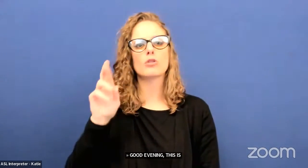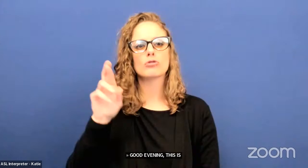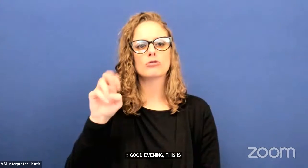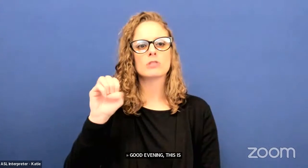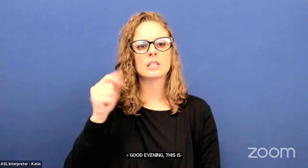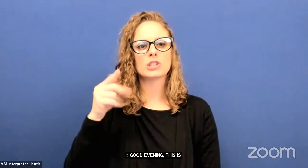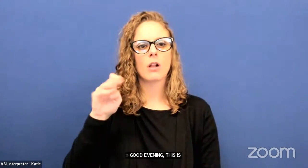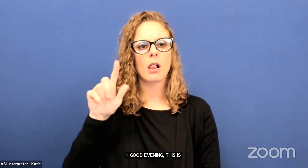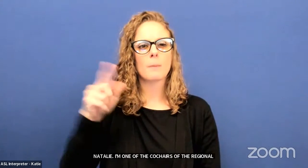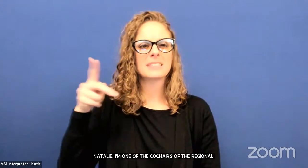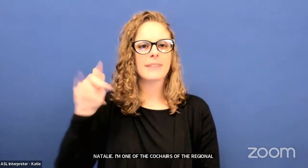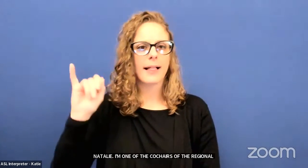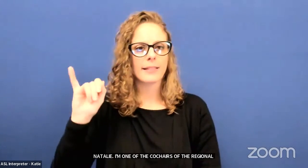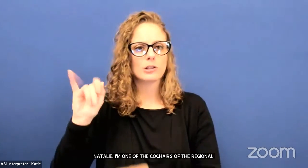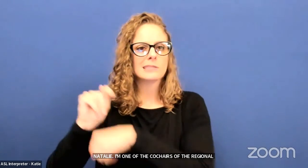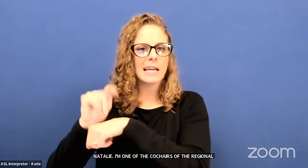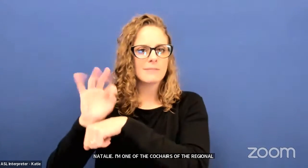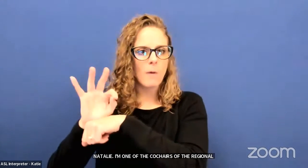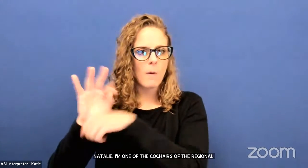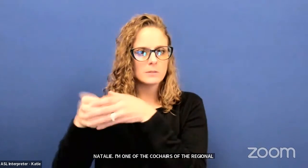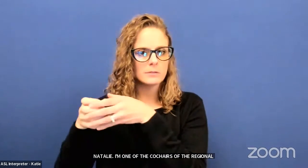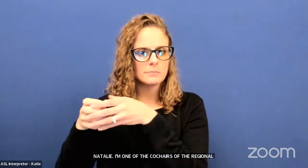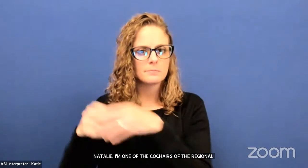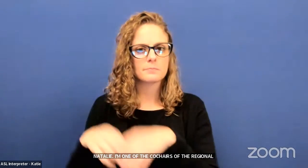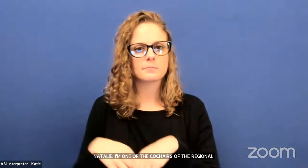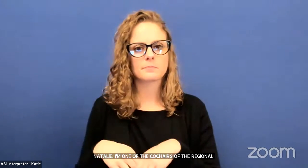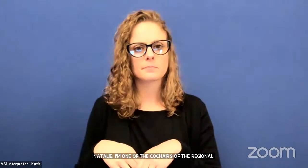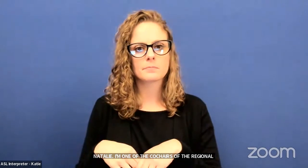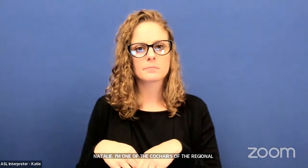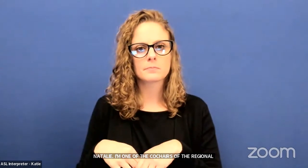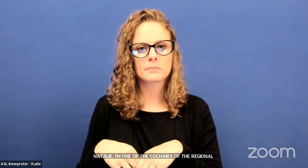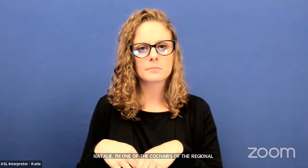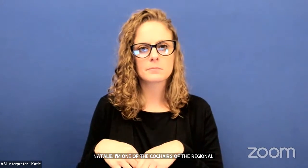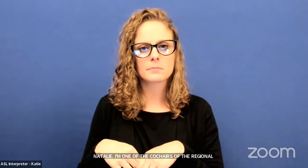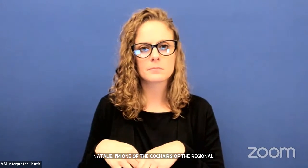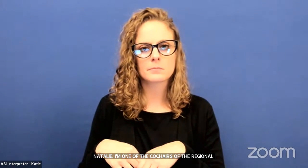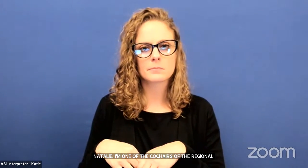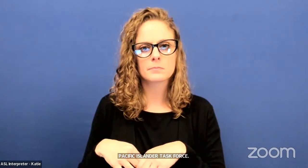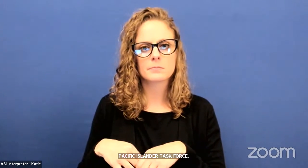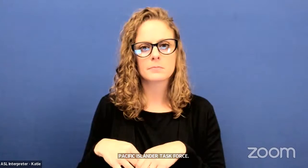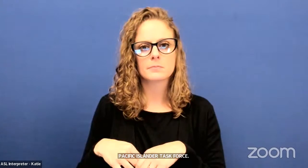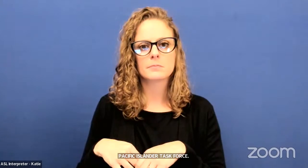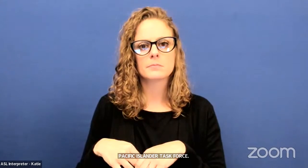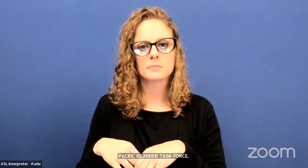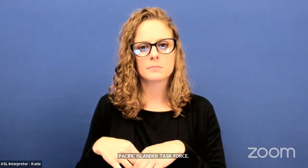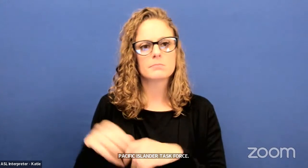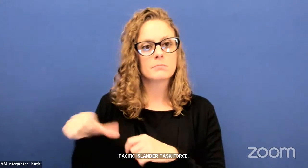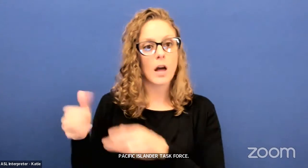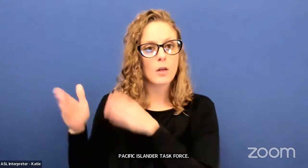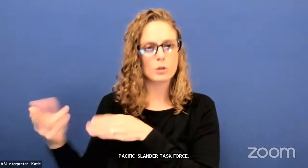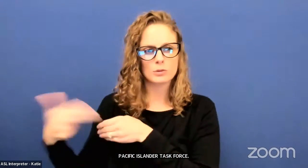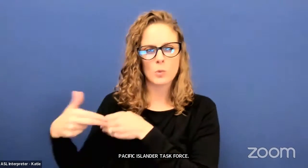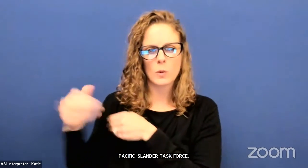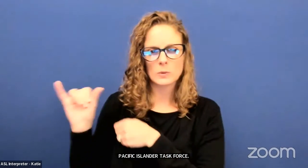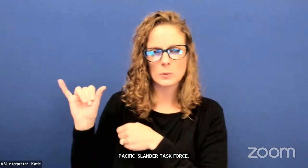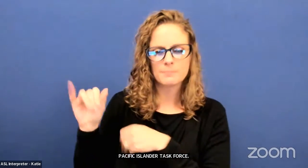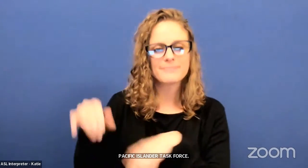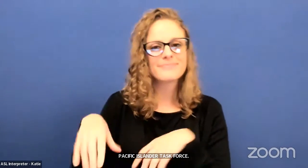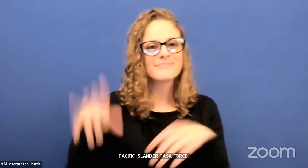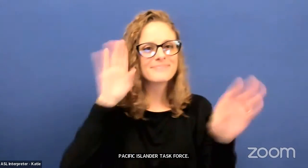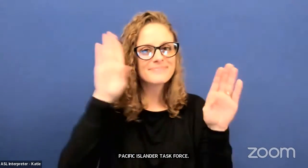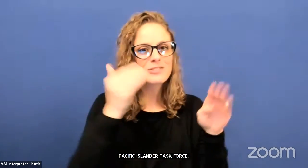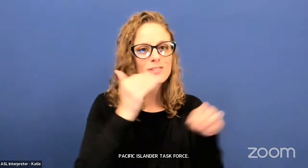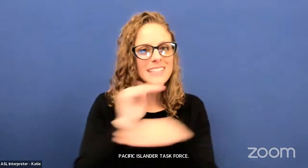Tao Yuan. Oh, there she is. All right. So, good evening.